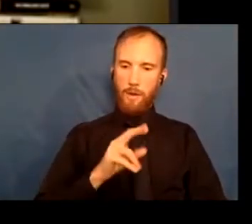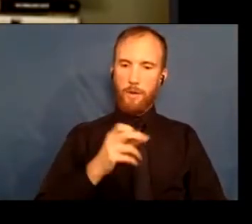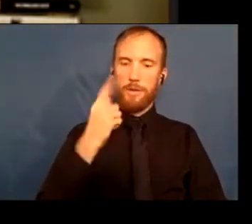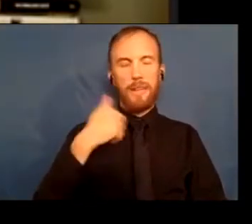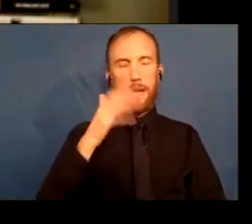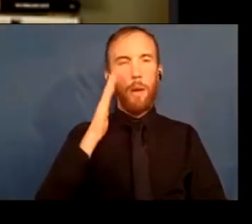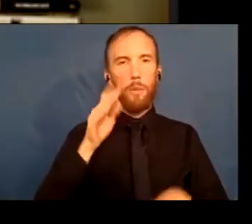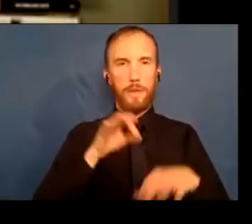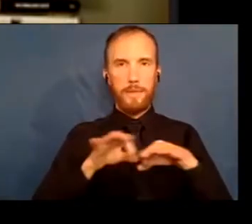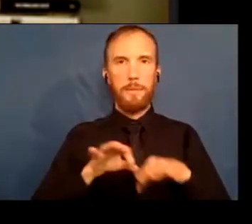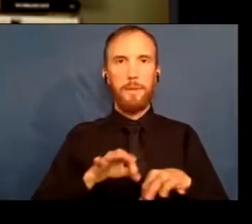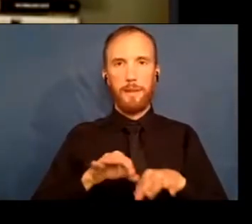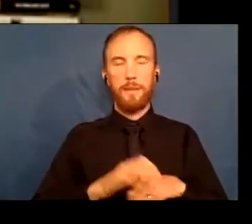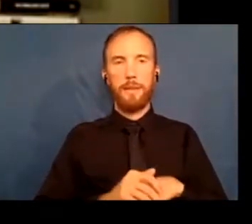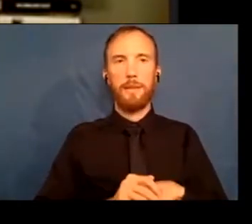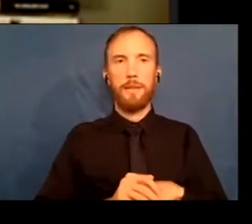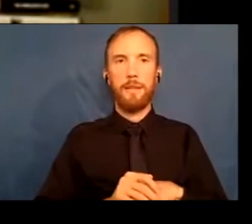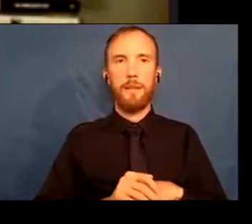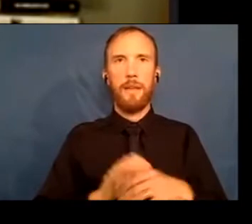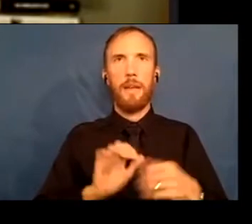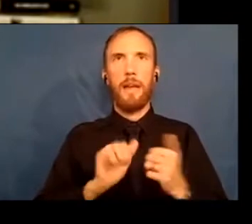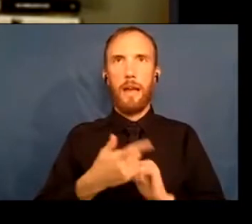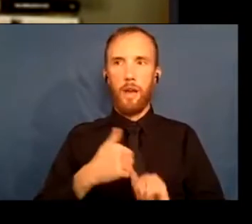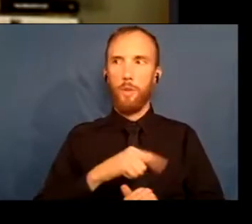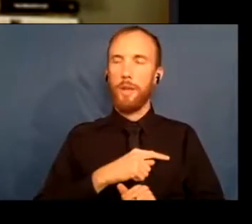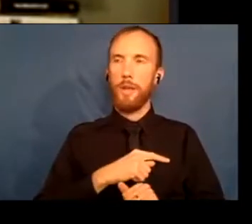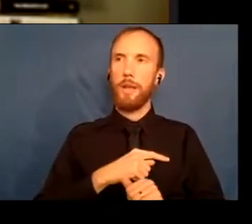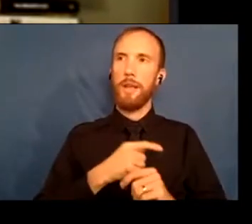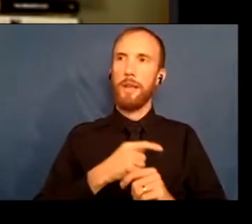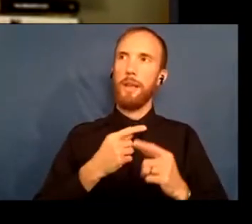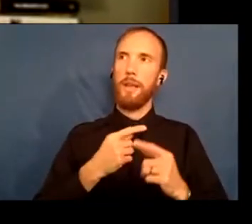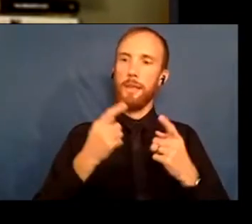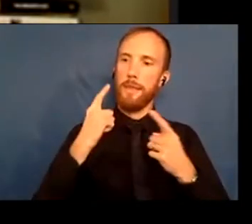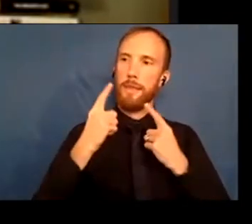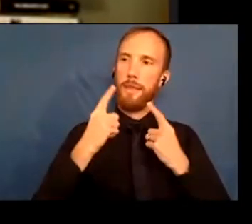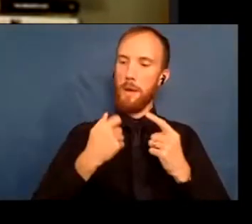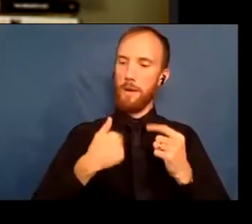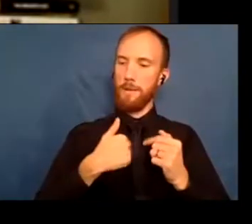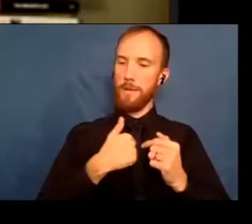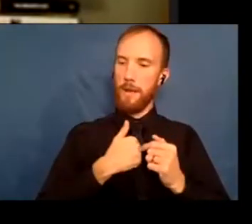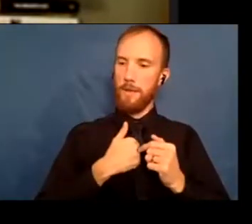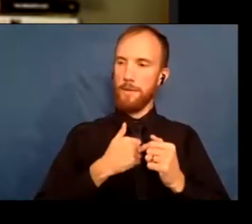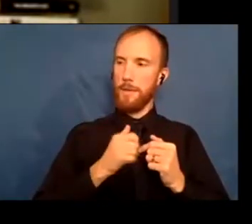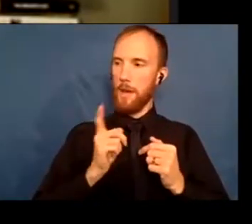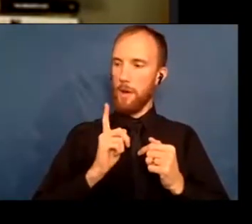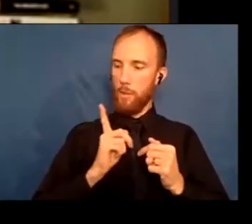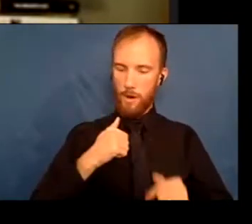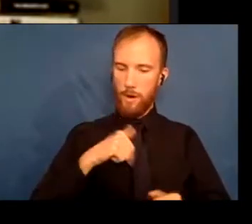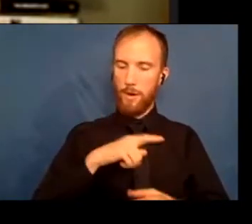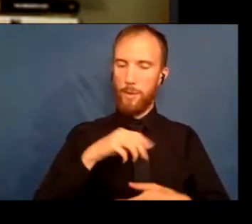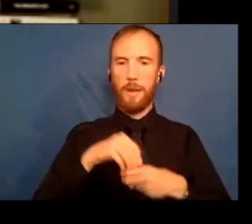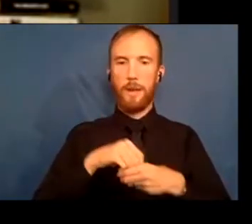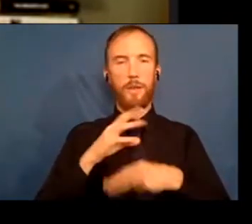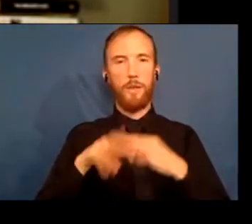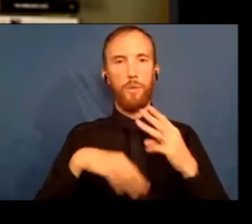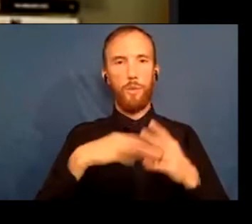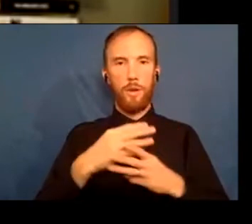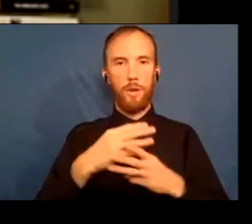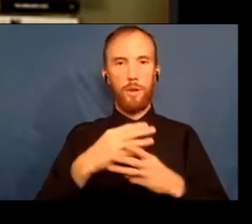and how we position ourselves to understand the world. So to get there, I want to do a